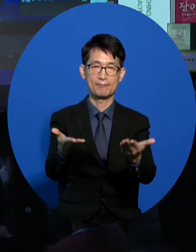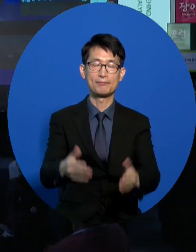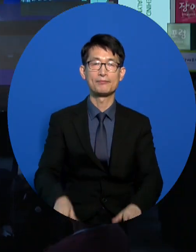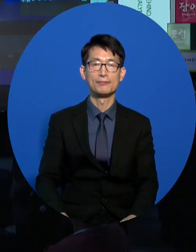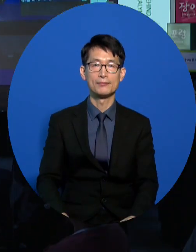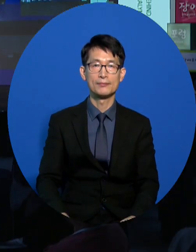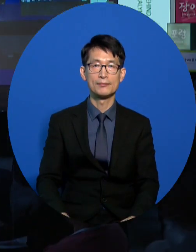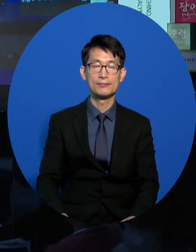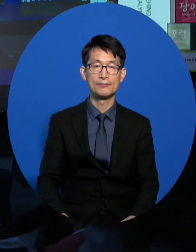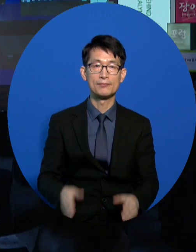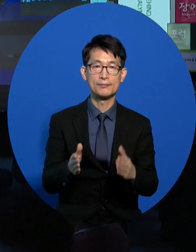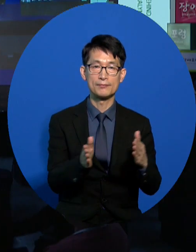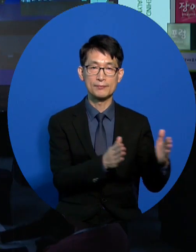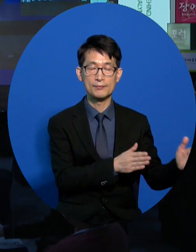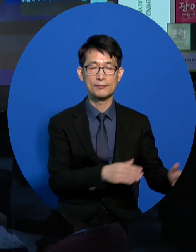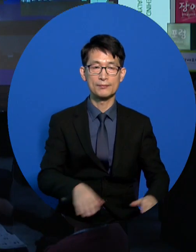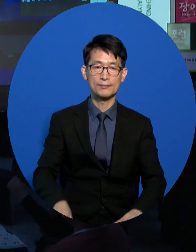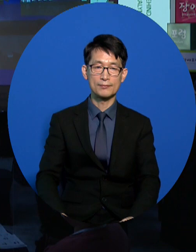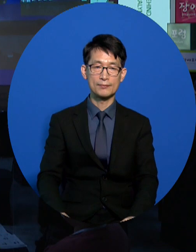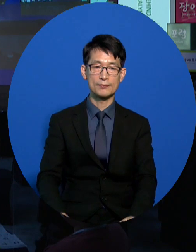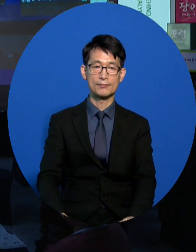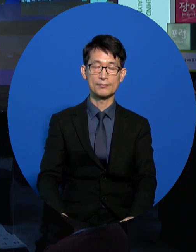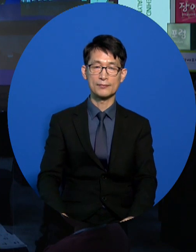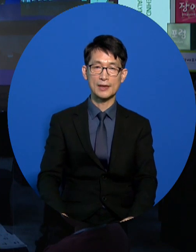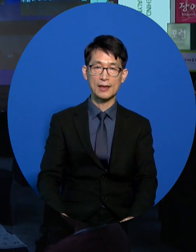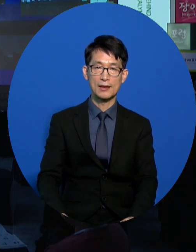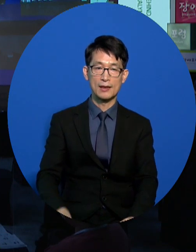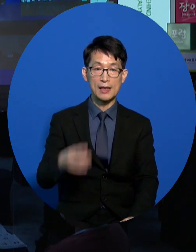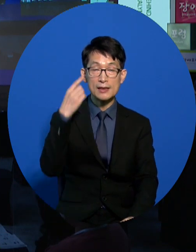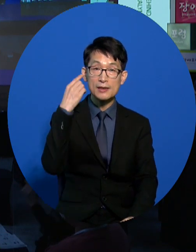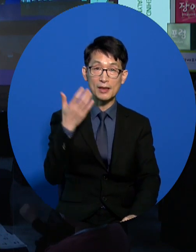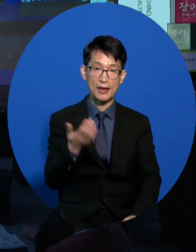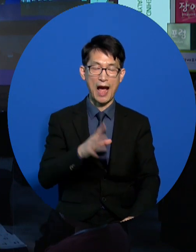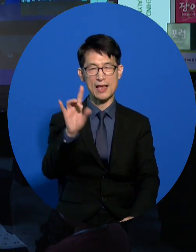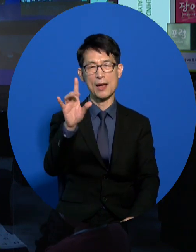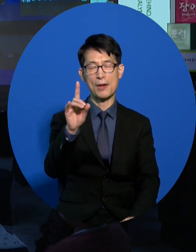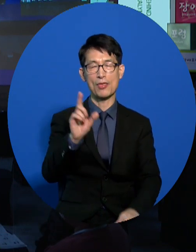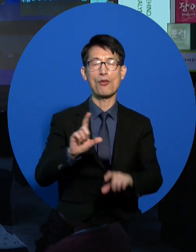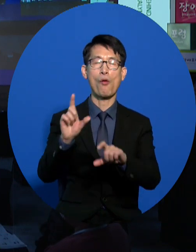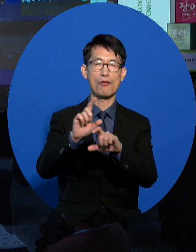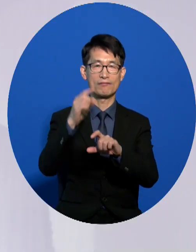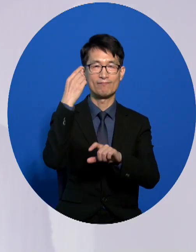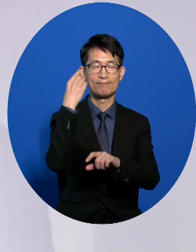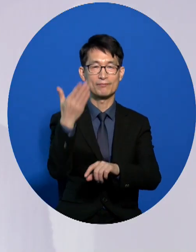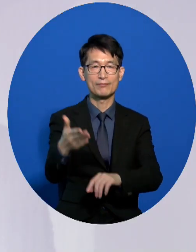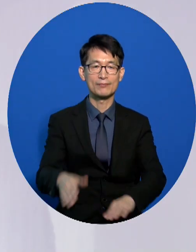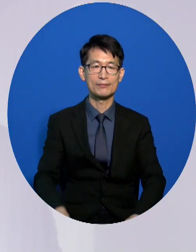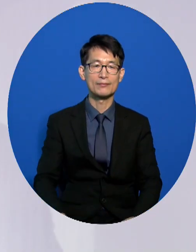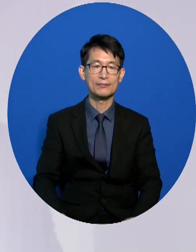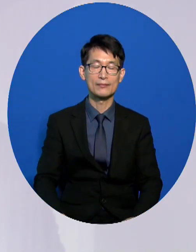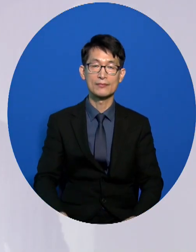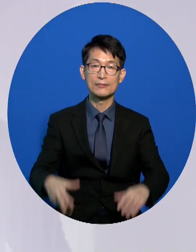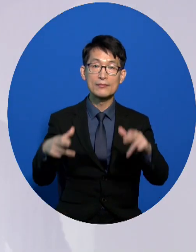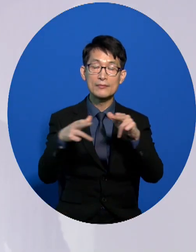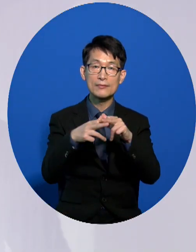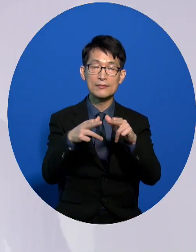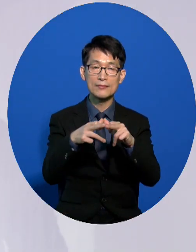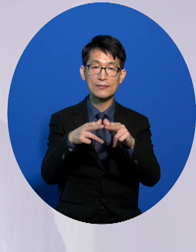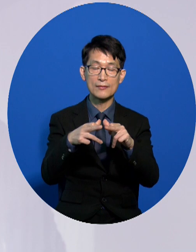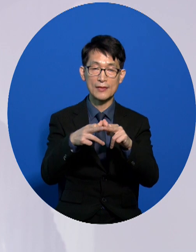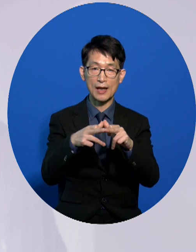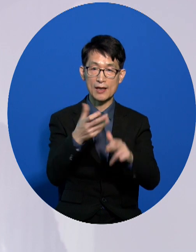are being provided. So I think those would be the biggest difference between the two. Another